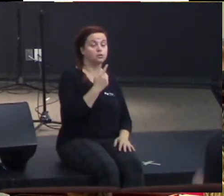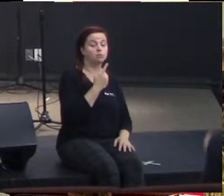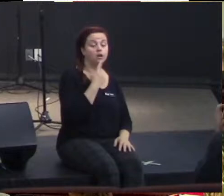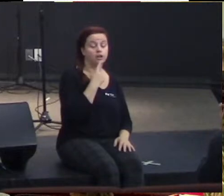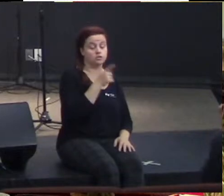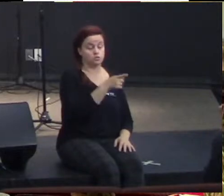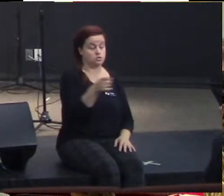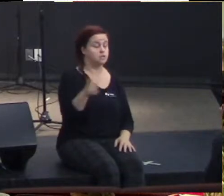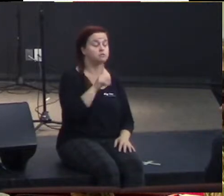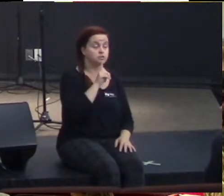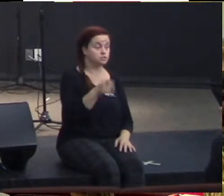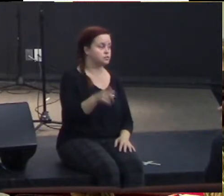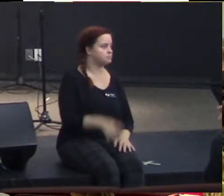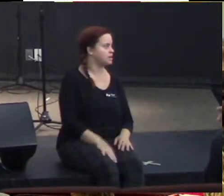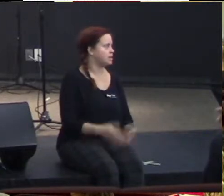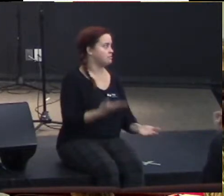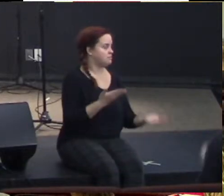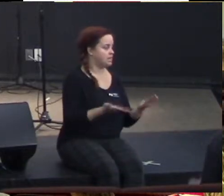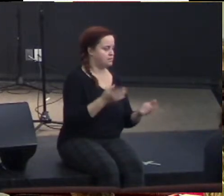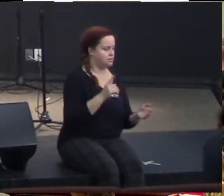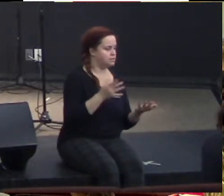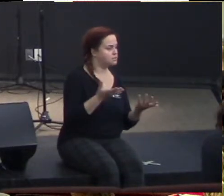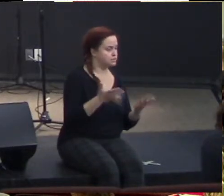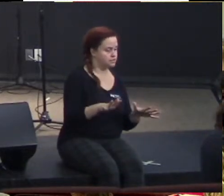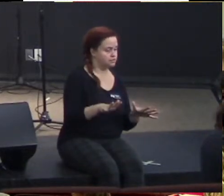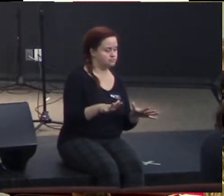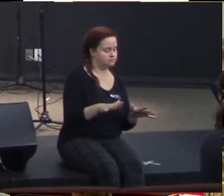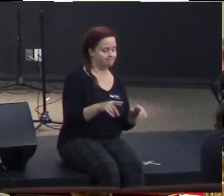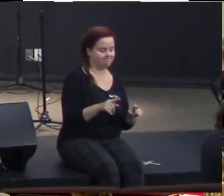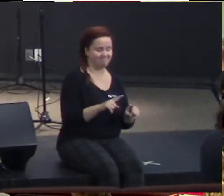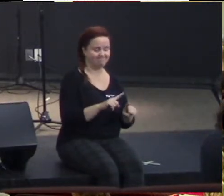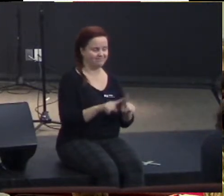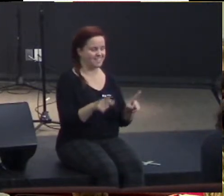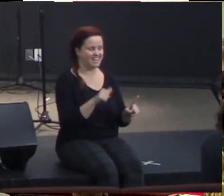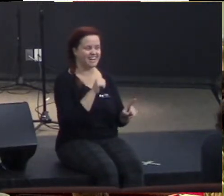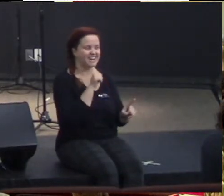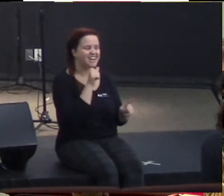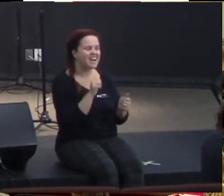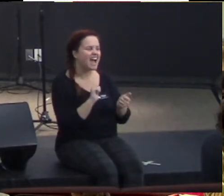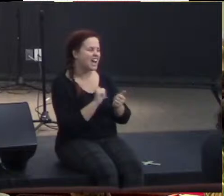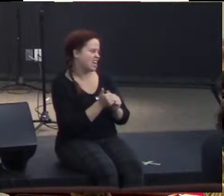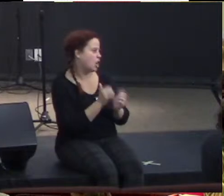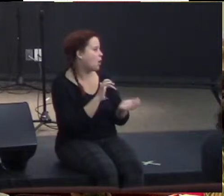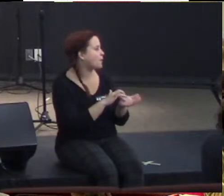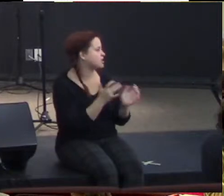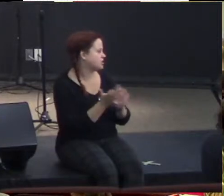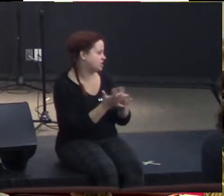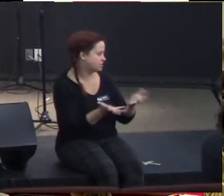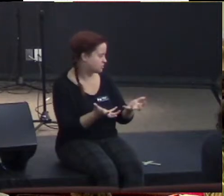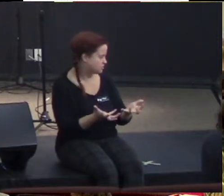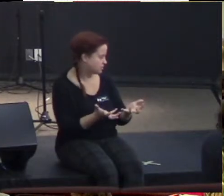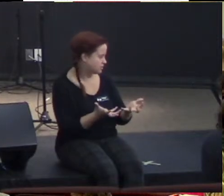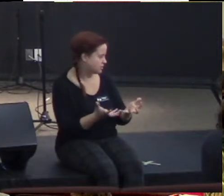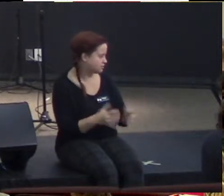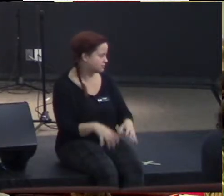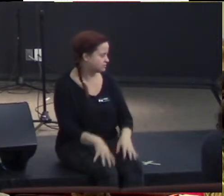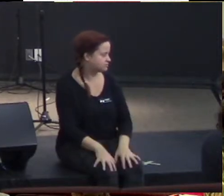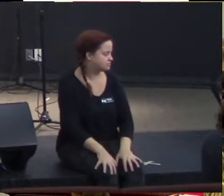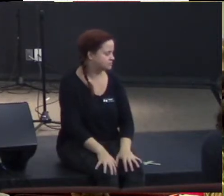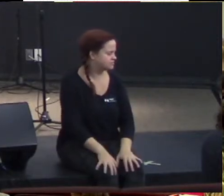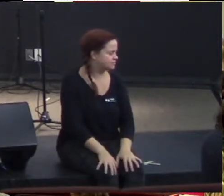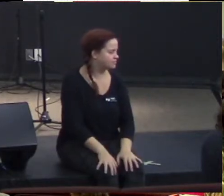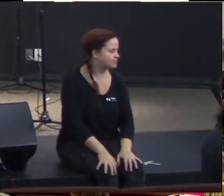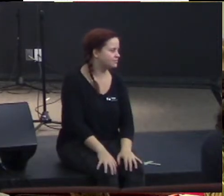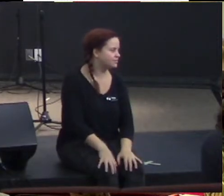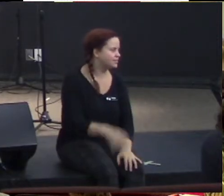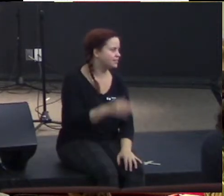And maybe you did, but you didn't do it the way Jesus did it. You know, and I think that's what